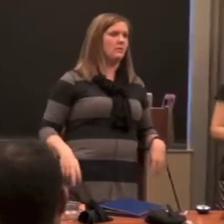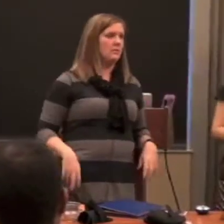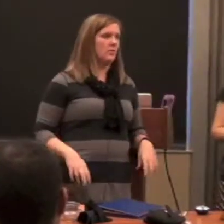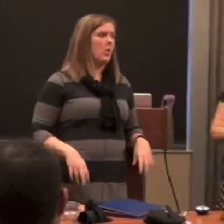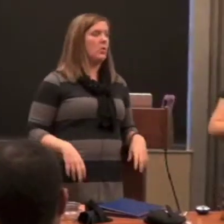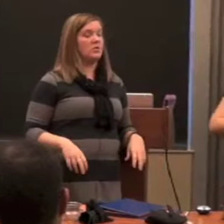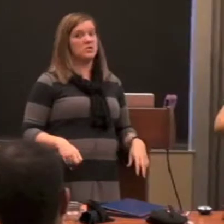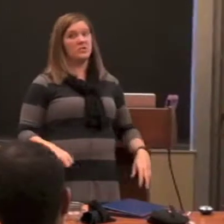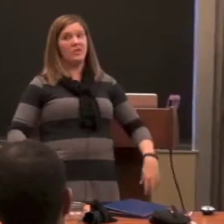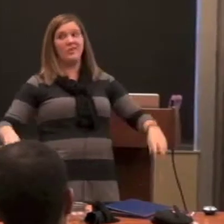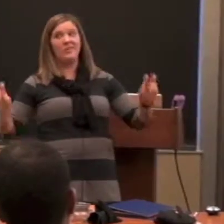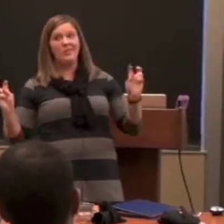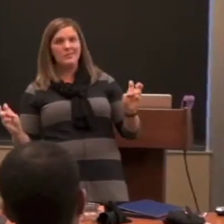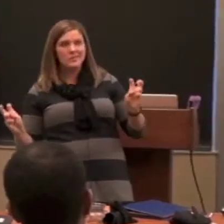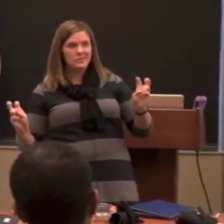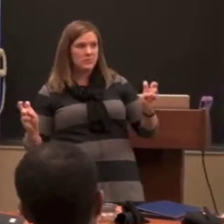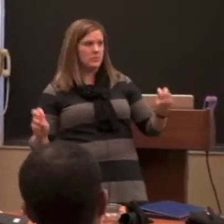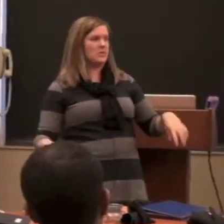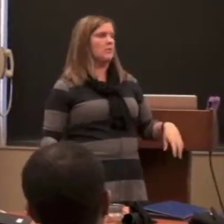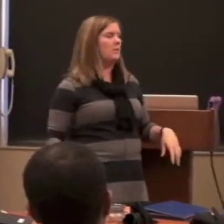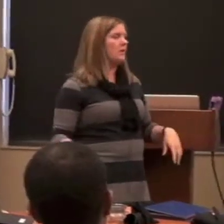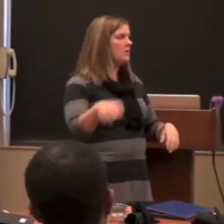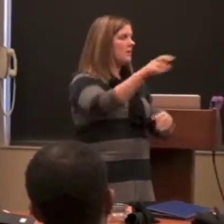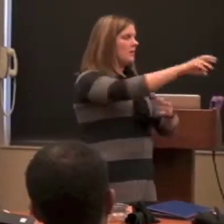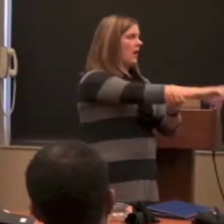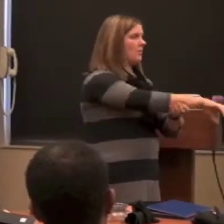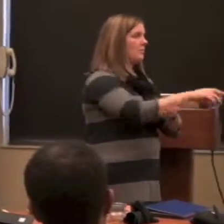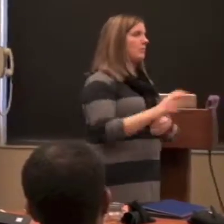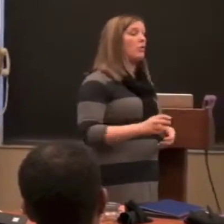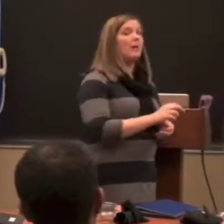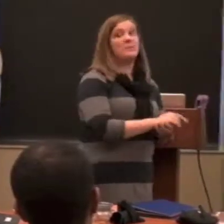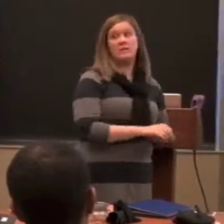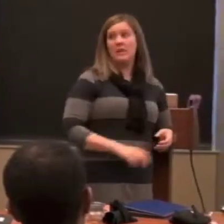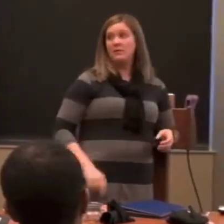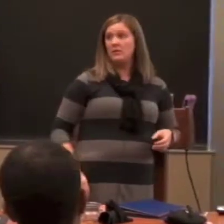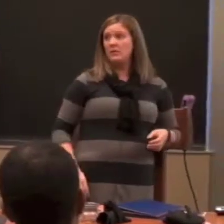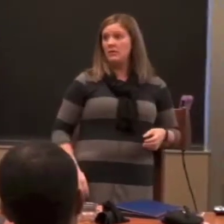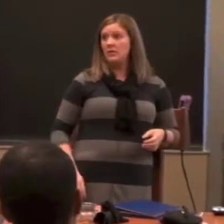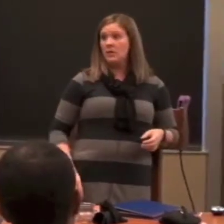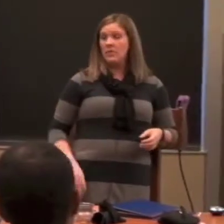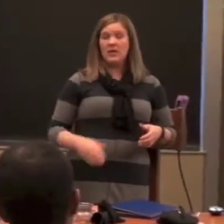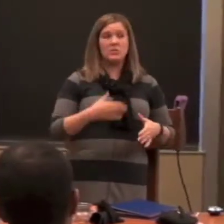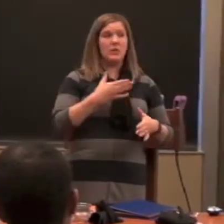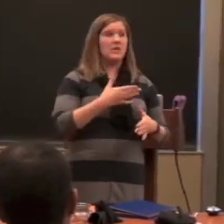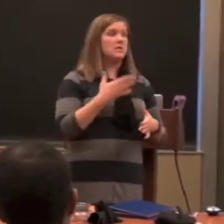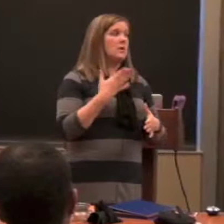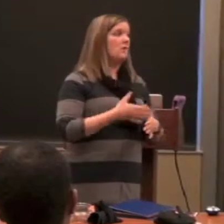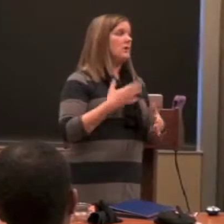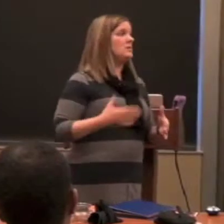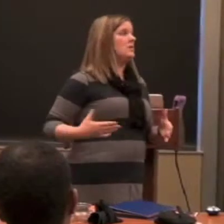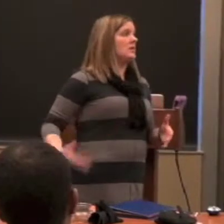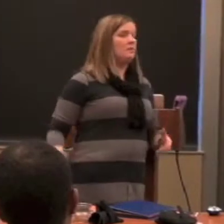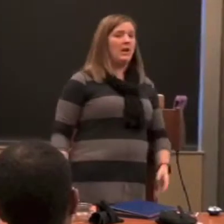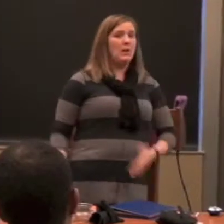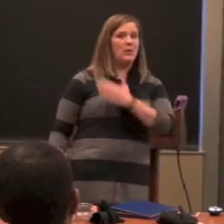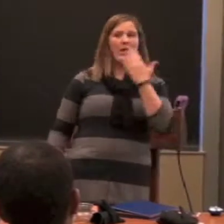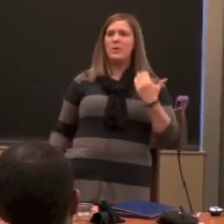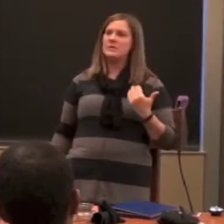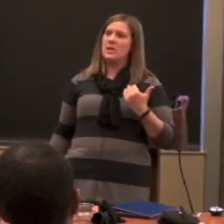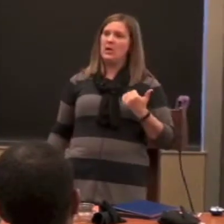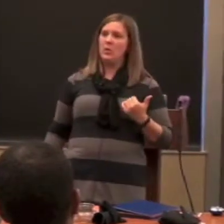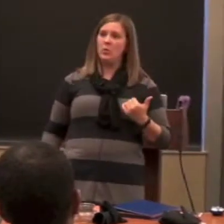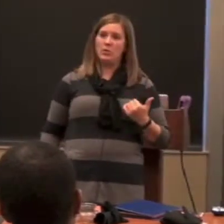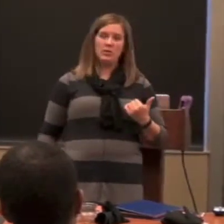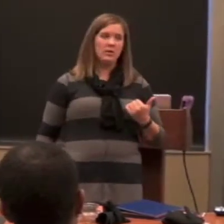intrusive, which is really the least intrusive, prompting level. Because we can so easily fade